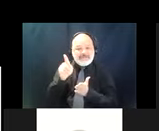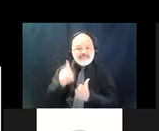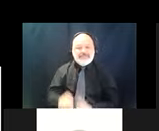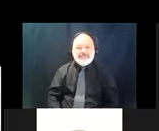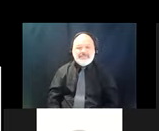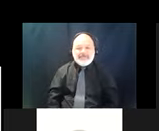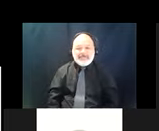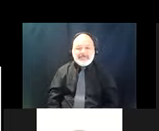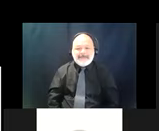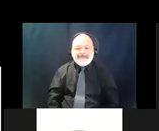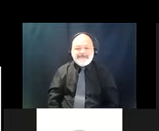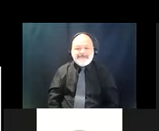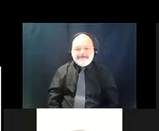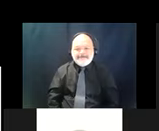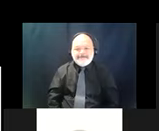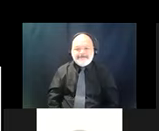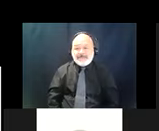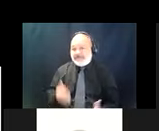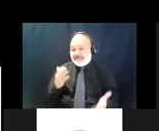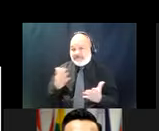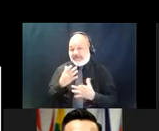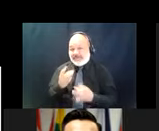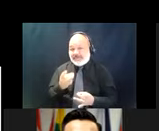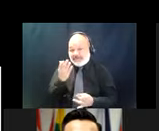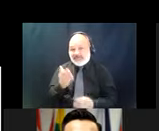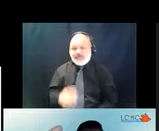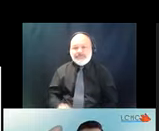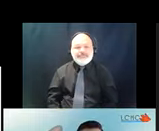Jeffrey, I see that you might be interested in answering that one.